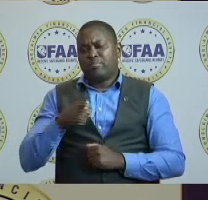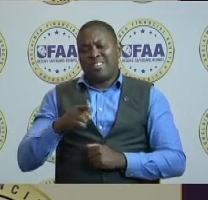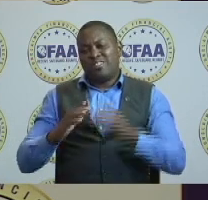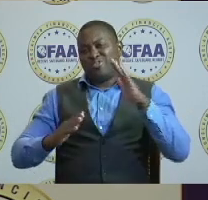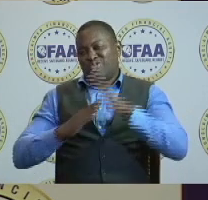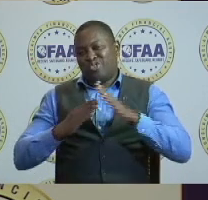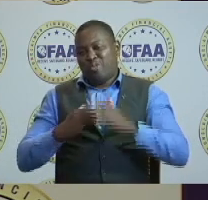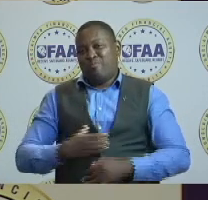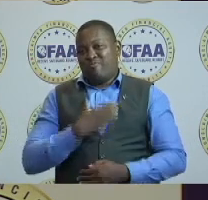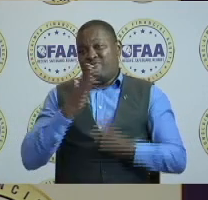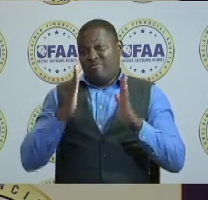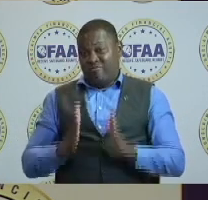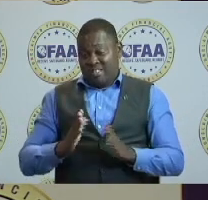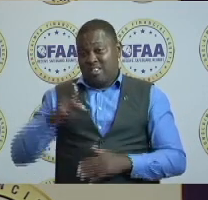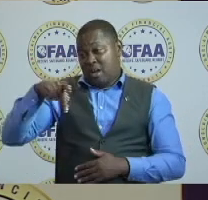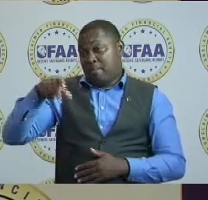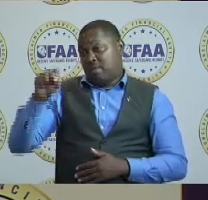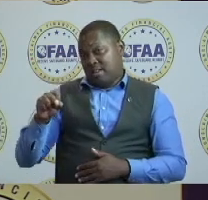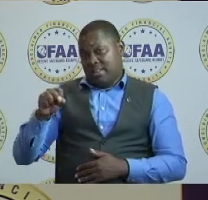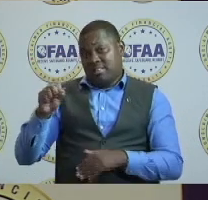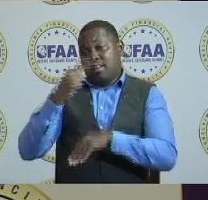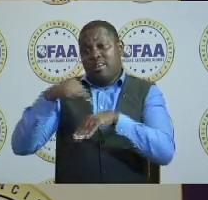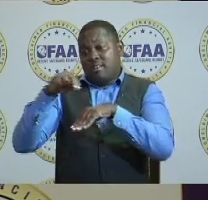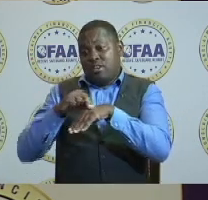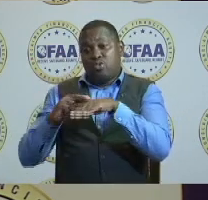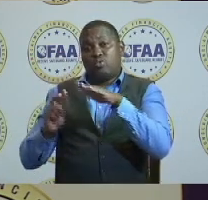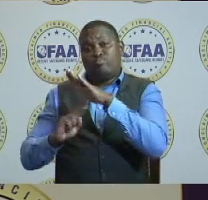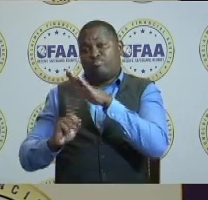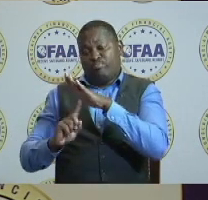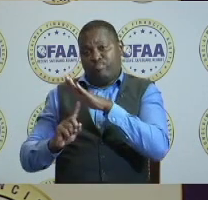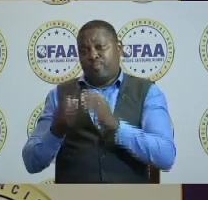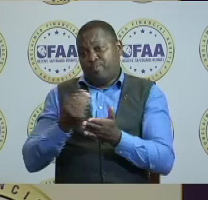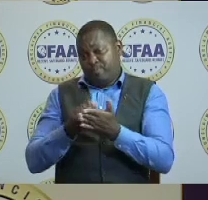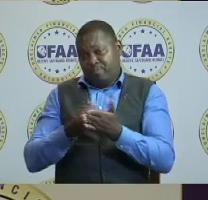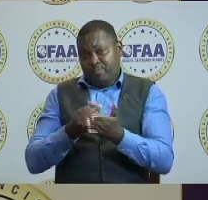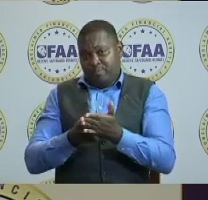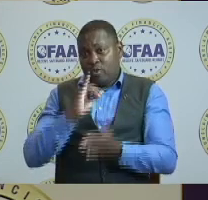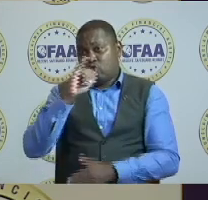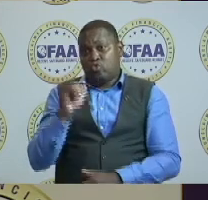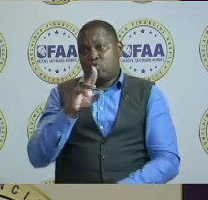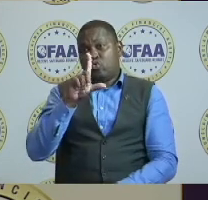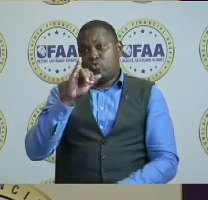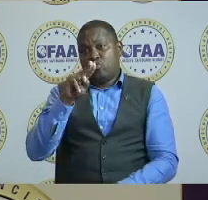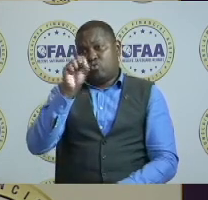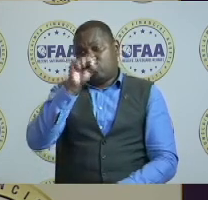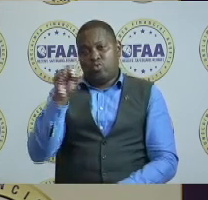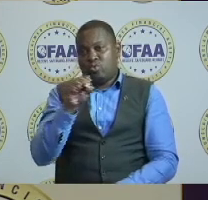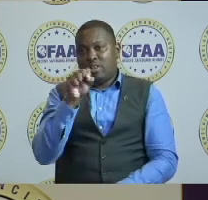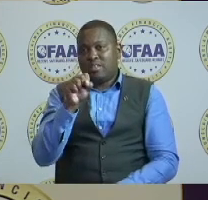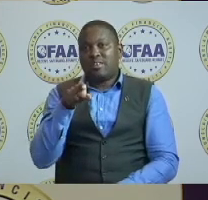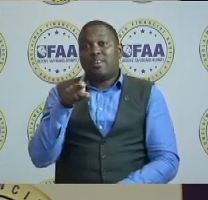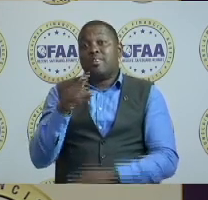is the PS in the National Treasury, that is Dr. Julius Muia, and he is coming to us